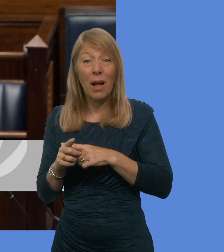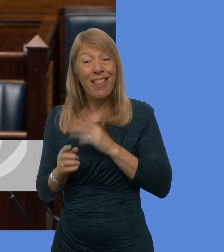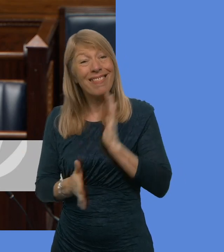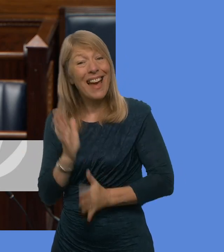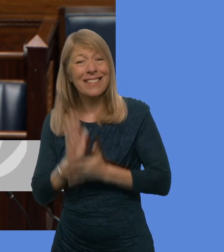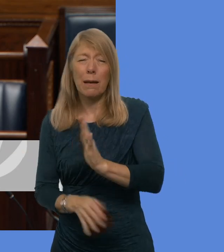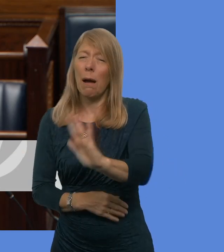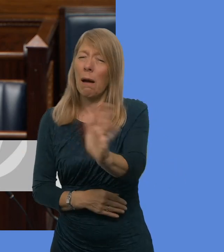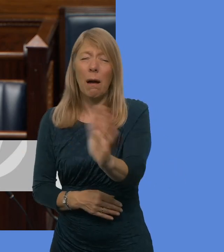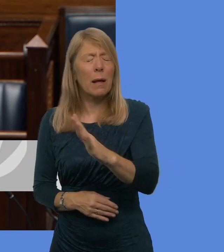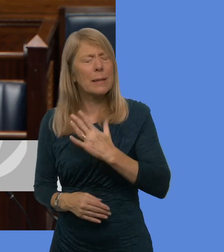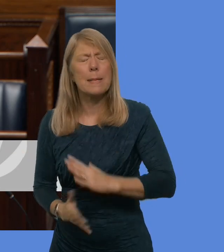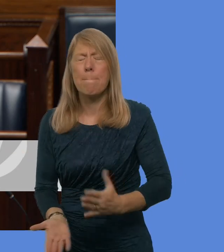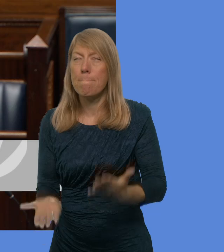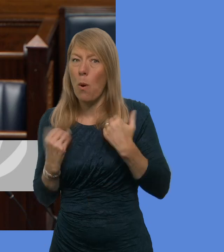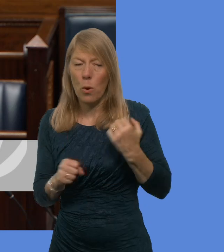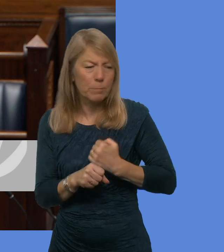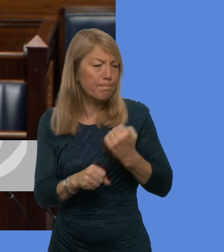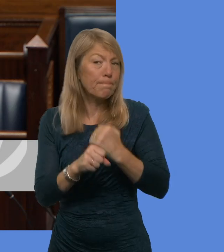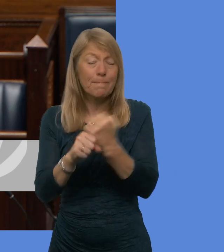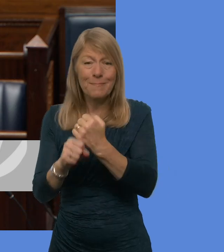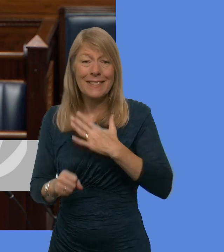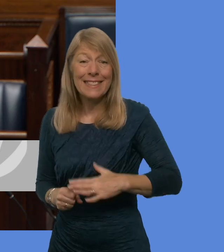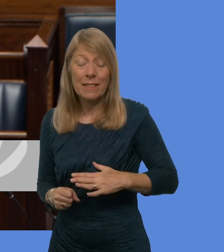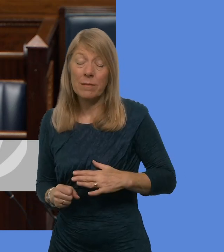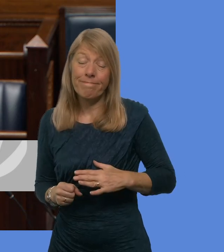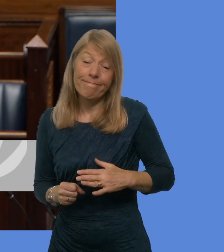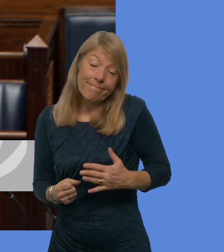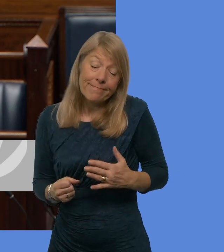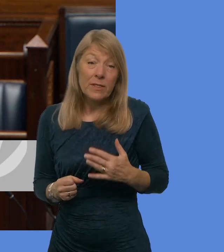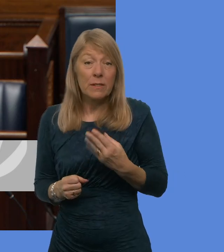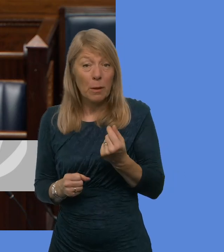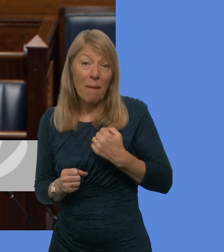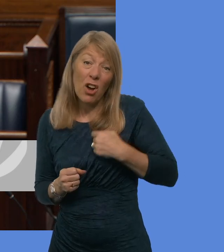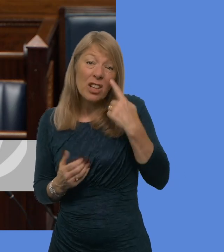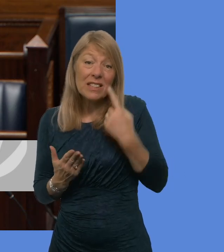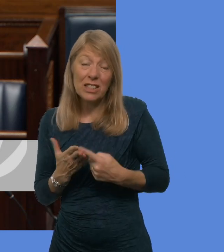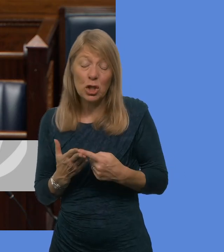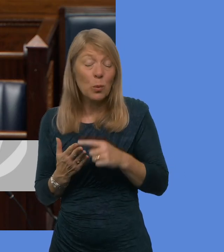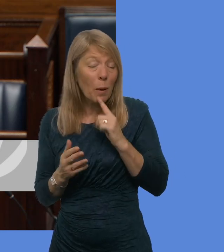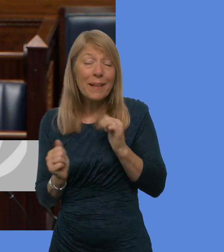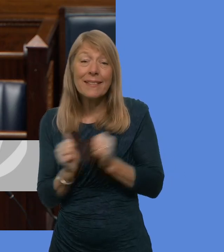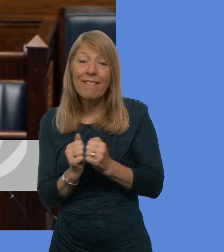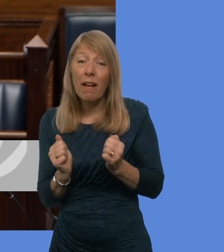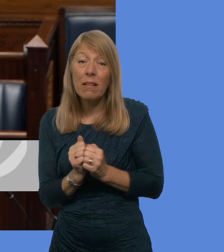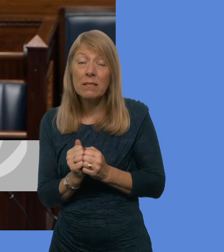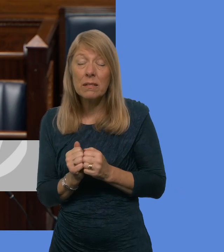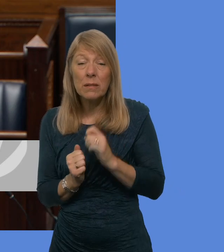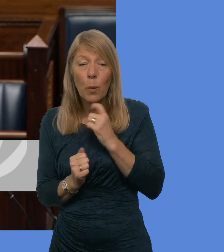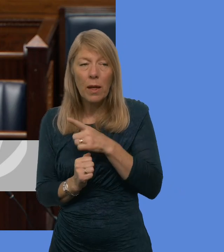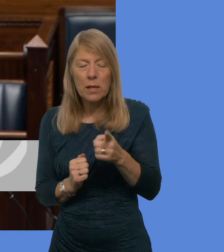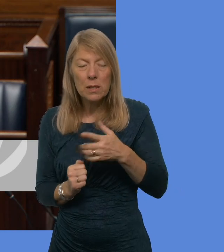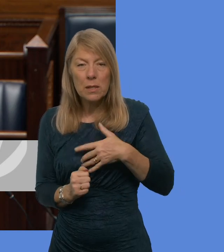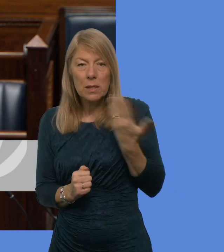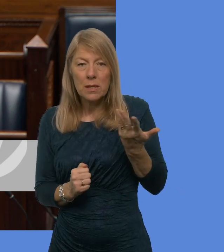needs to be done. And some of those decisions will be difficult. Some of them will be unpalatable. Some of them will require a minister to make